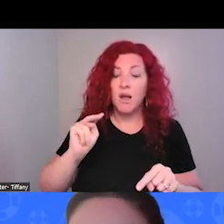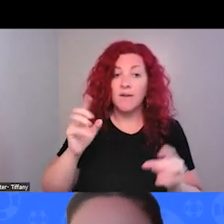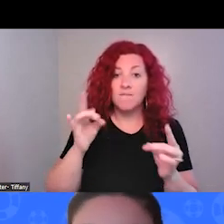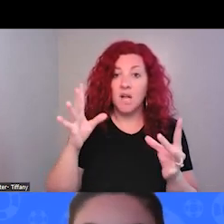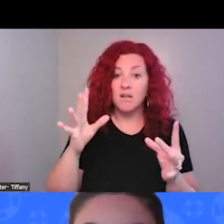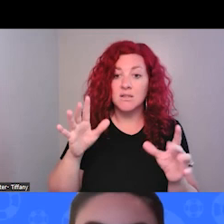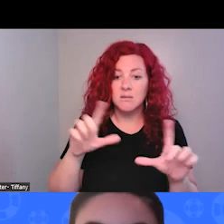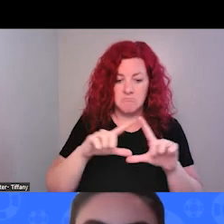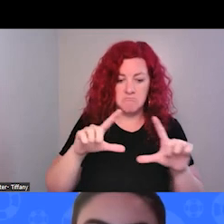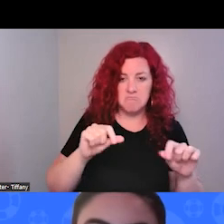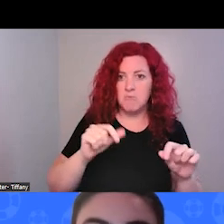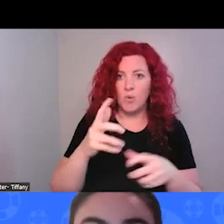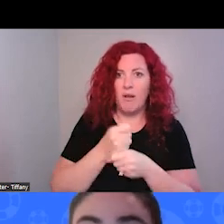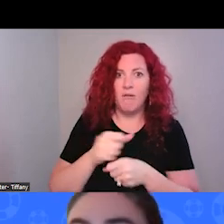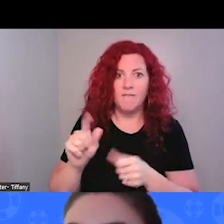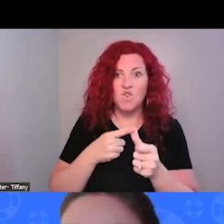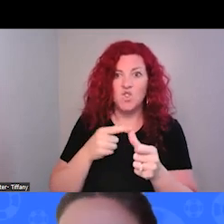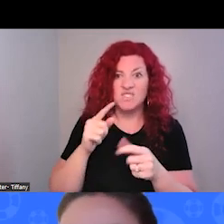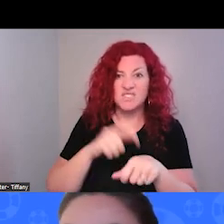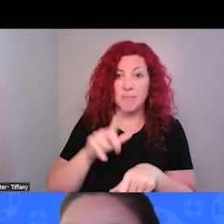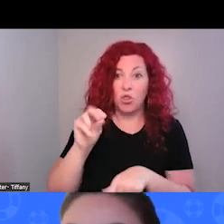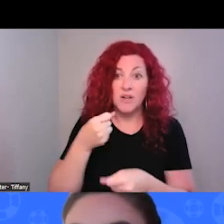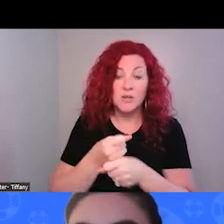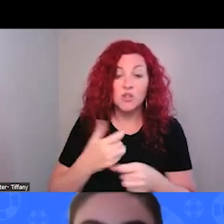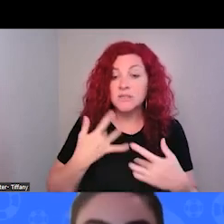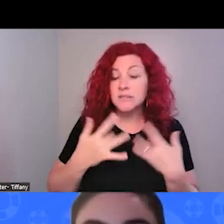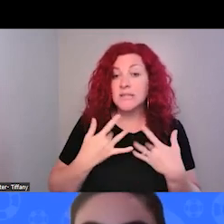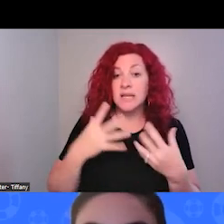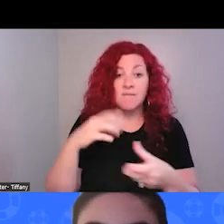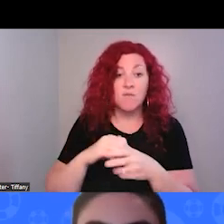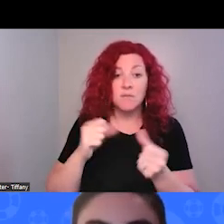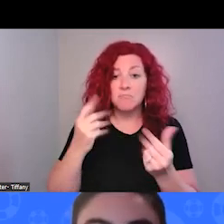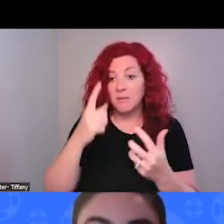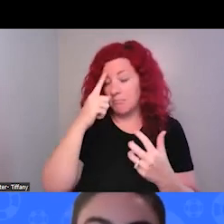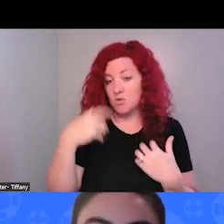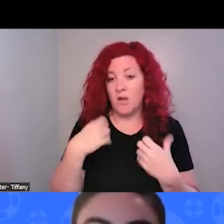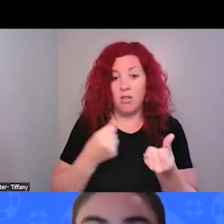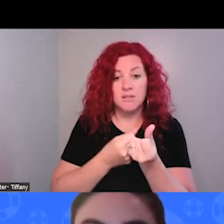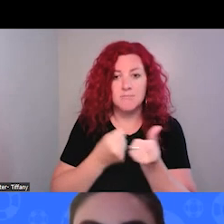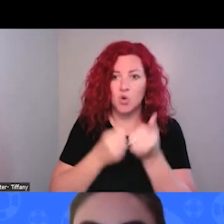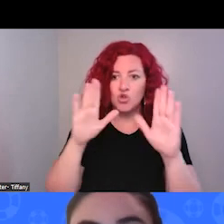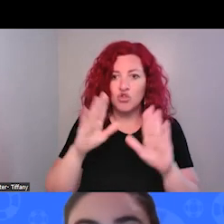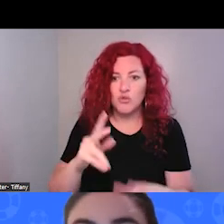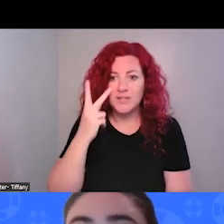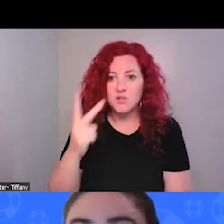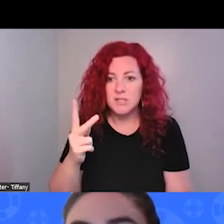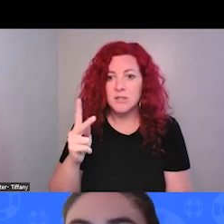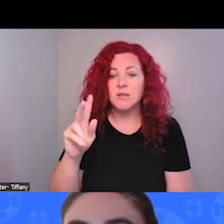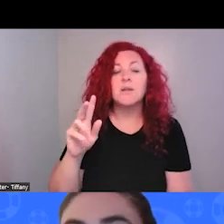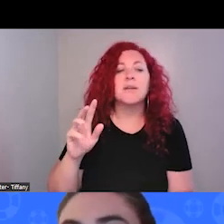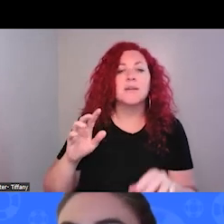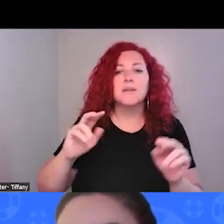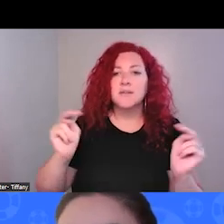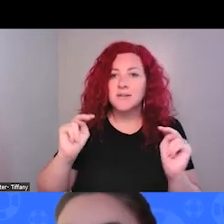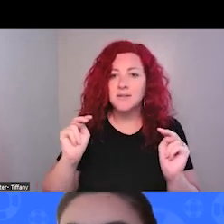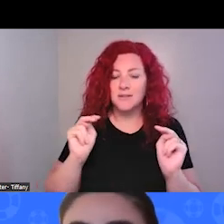that was really exciting. It involves a lot of mental health supports as well, which is really great to see. It's the Bipartisan Safer Communities Act,